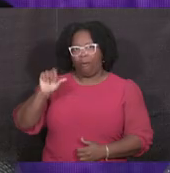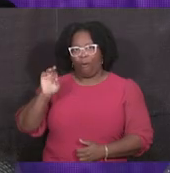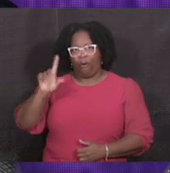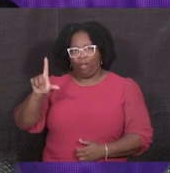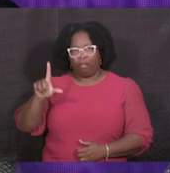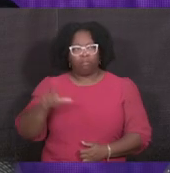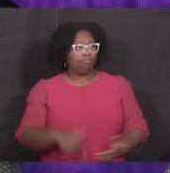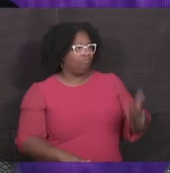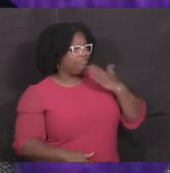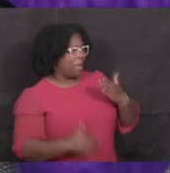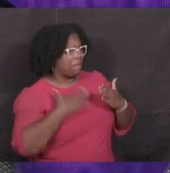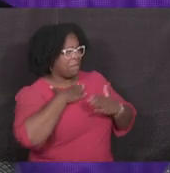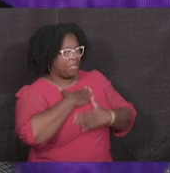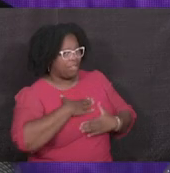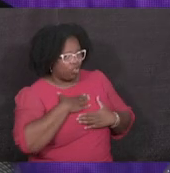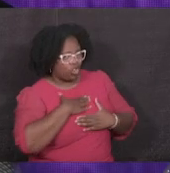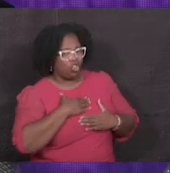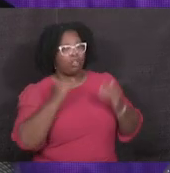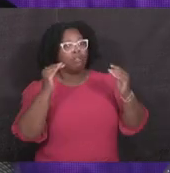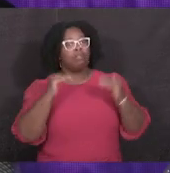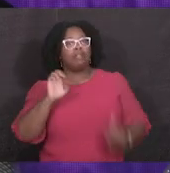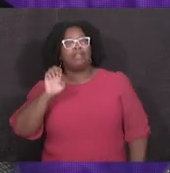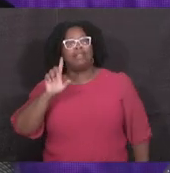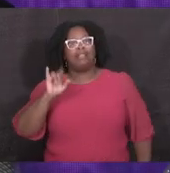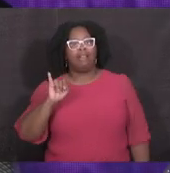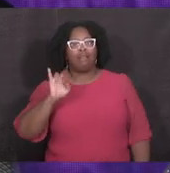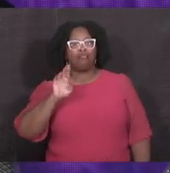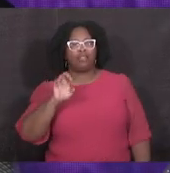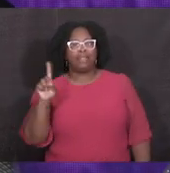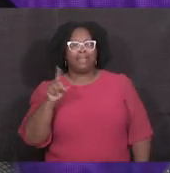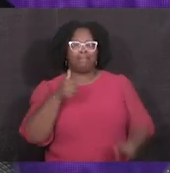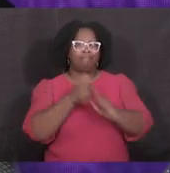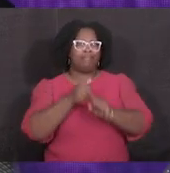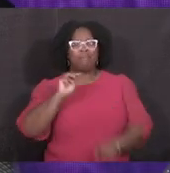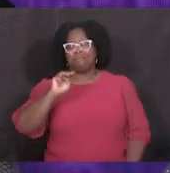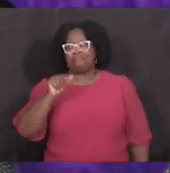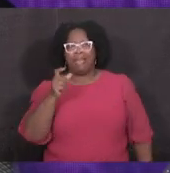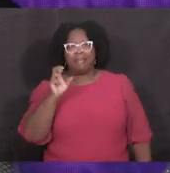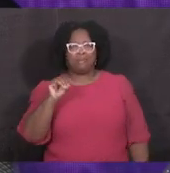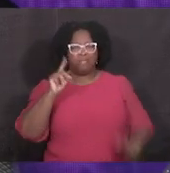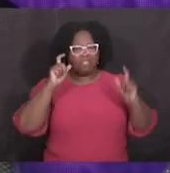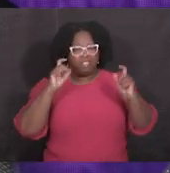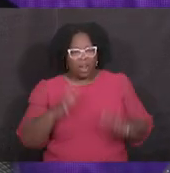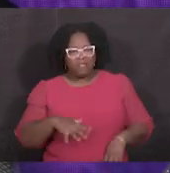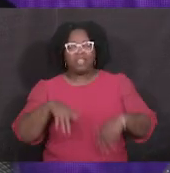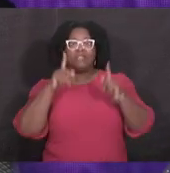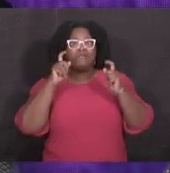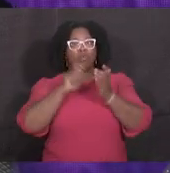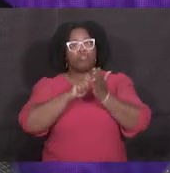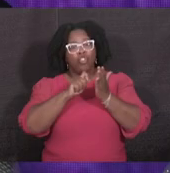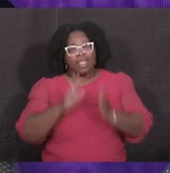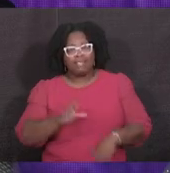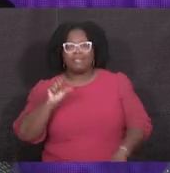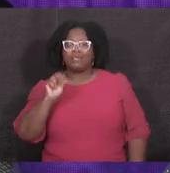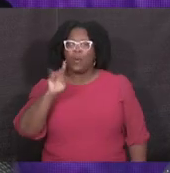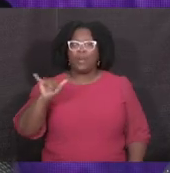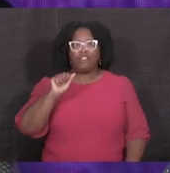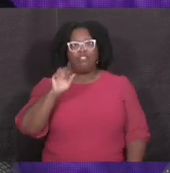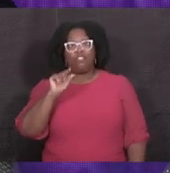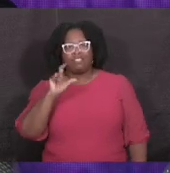up. Thank you. It's a pleasure. We have Eli Reed. He is a Magnum photographer, photojournalist, Sony